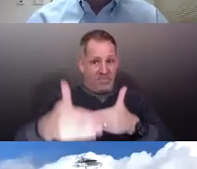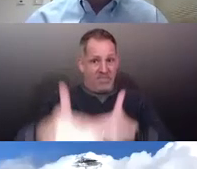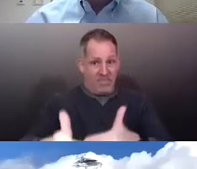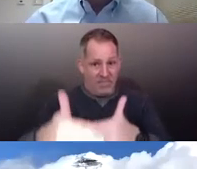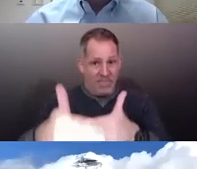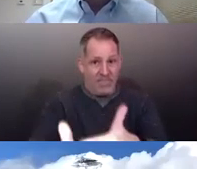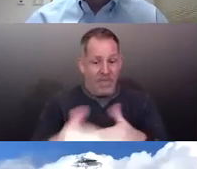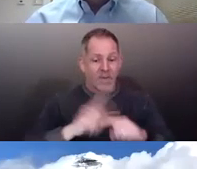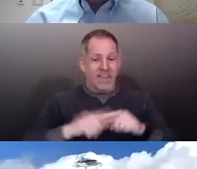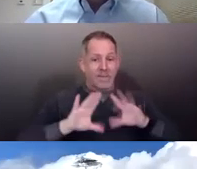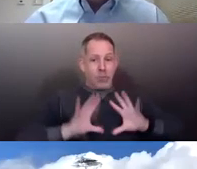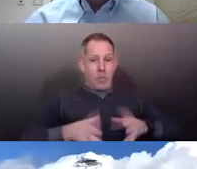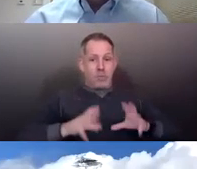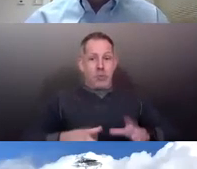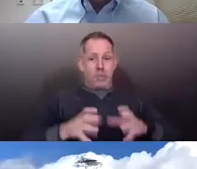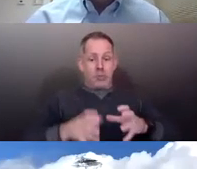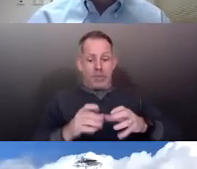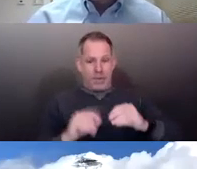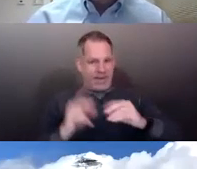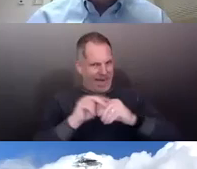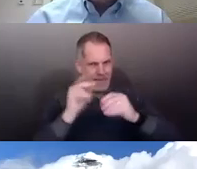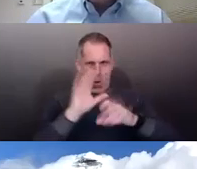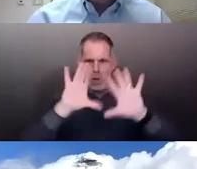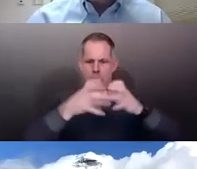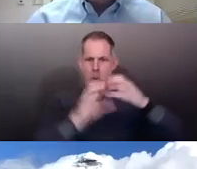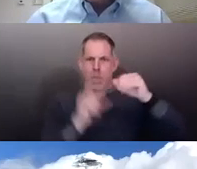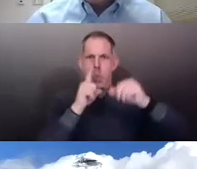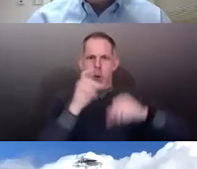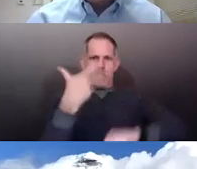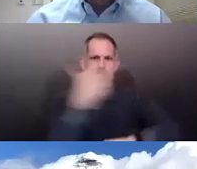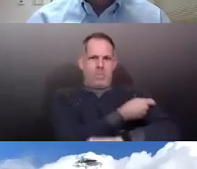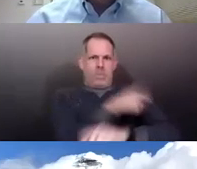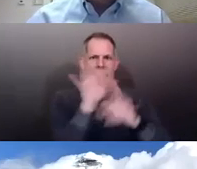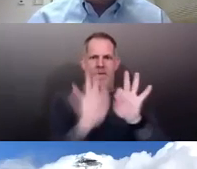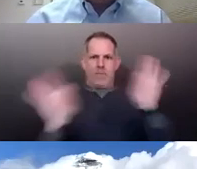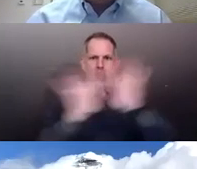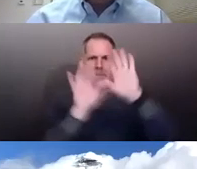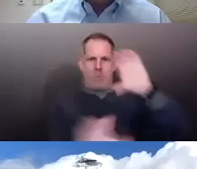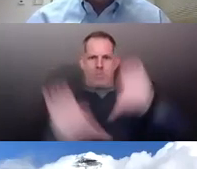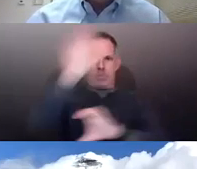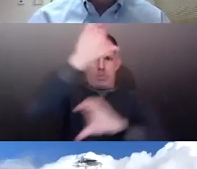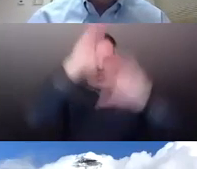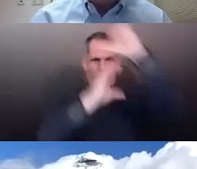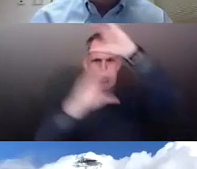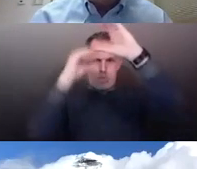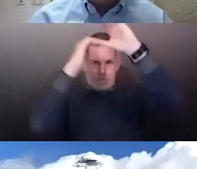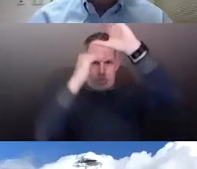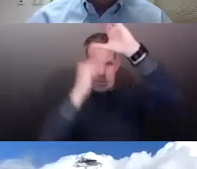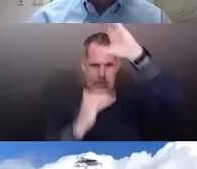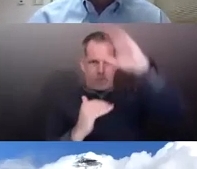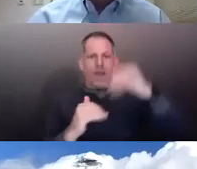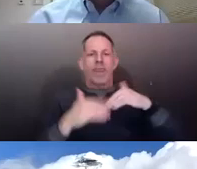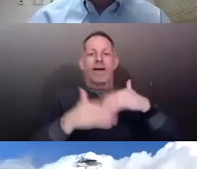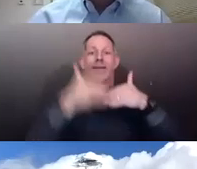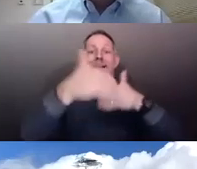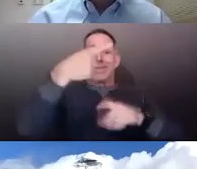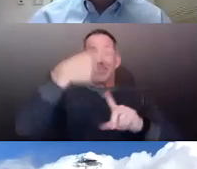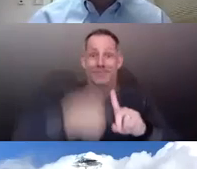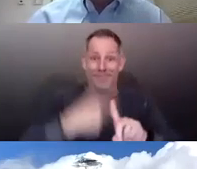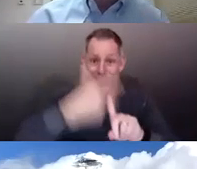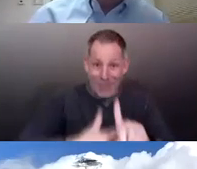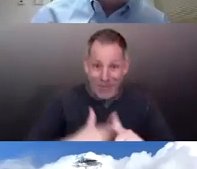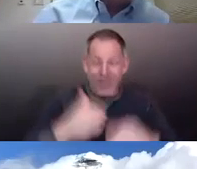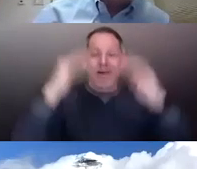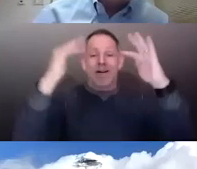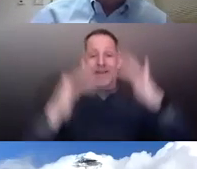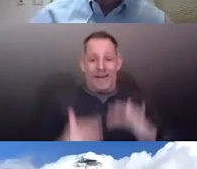prioritization in the population. And it's not going to be, you get a vaccine and take off your mask and have a party. You get a vaccine